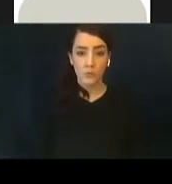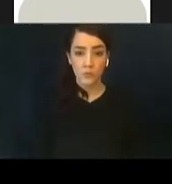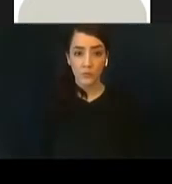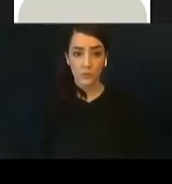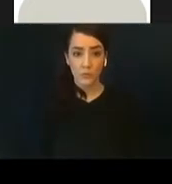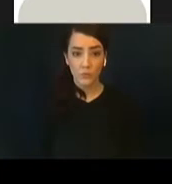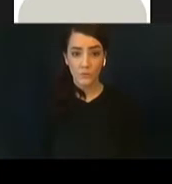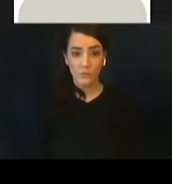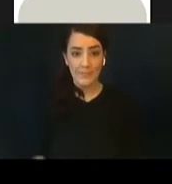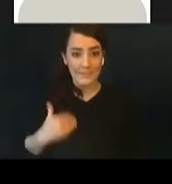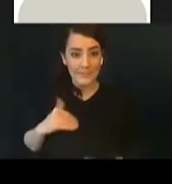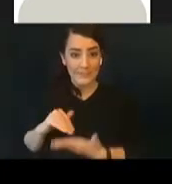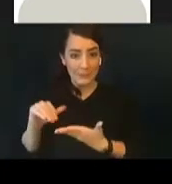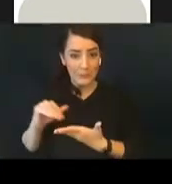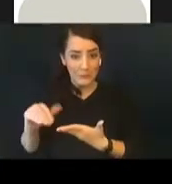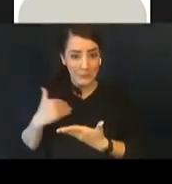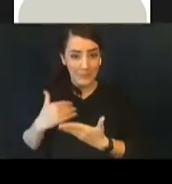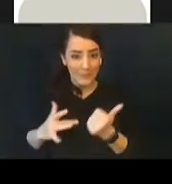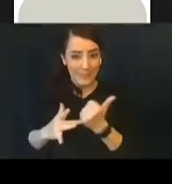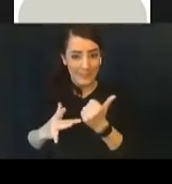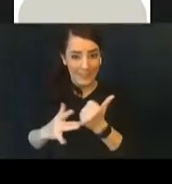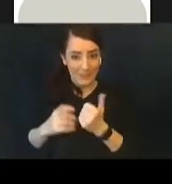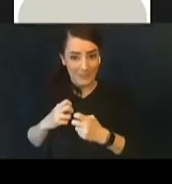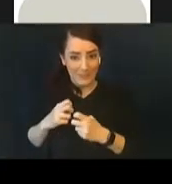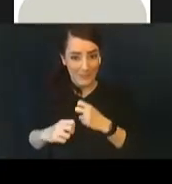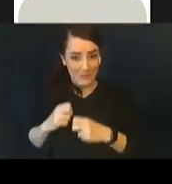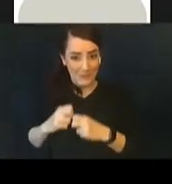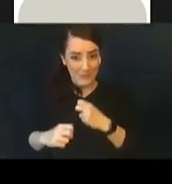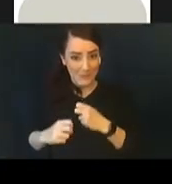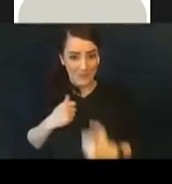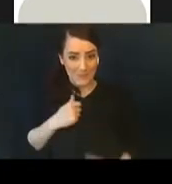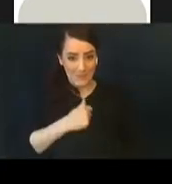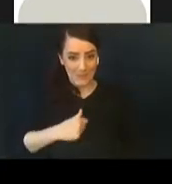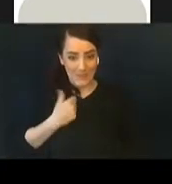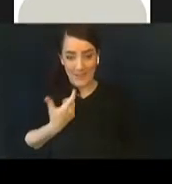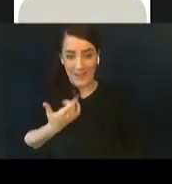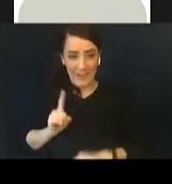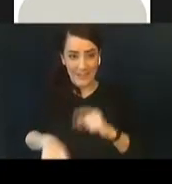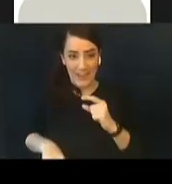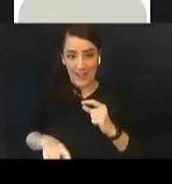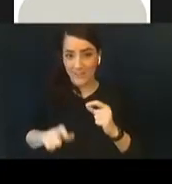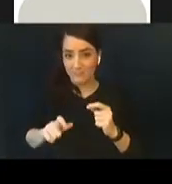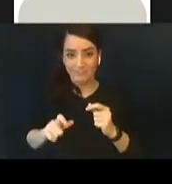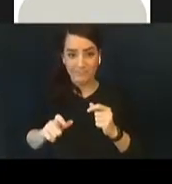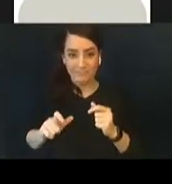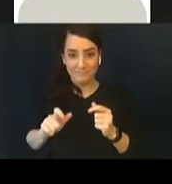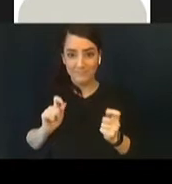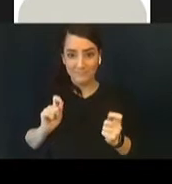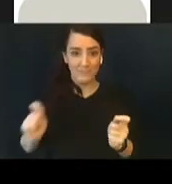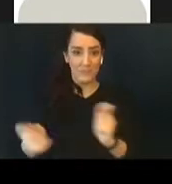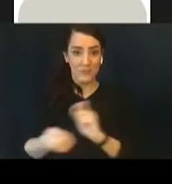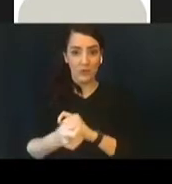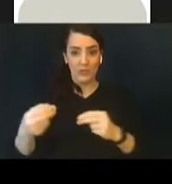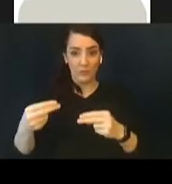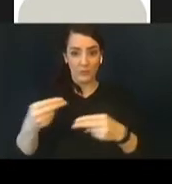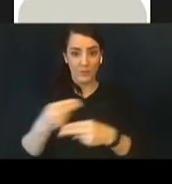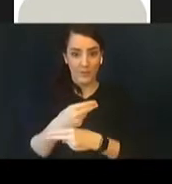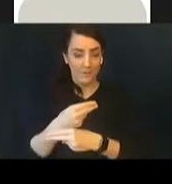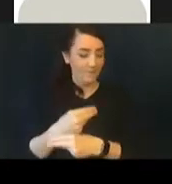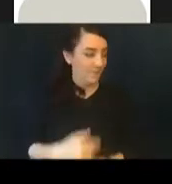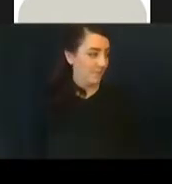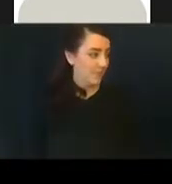the me, I have technical problem. For some reason, I cannot go to the next slide.